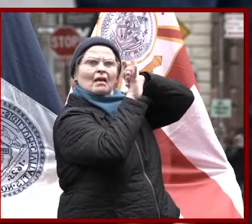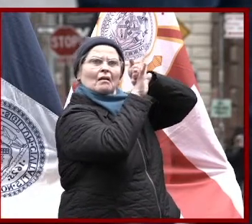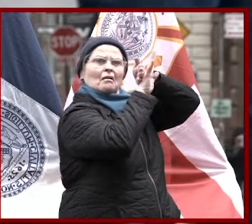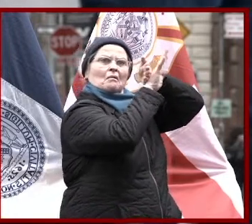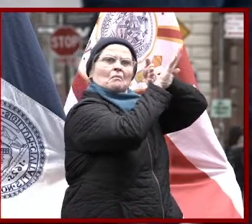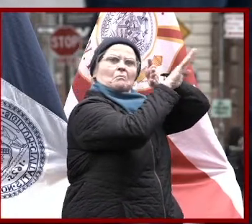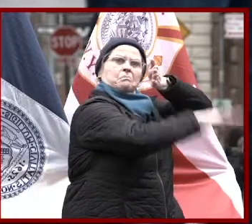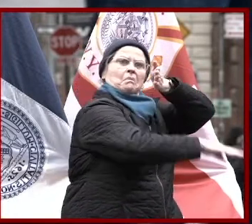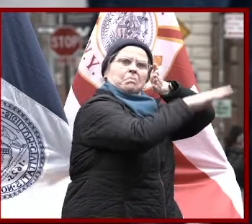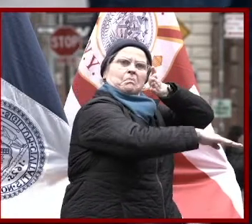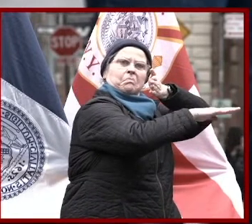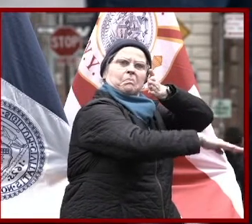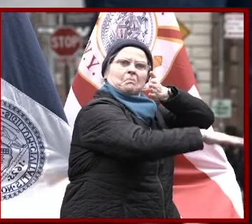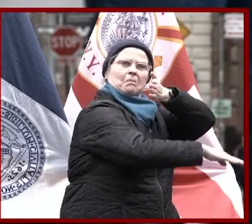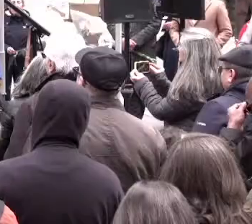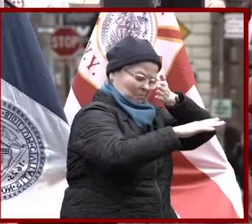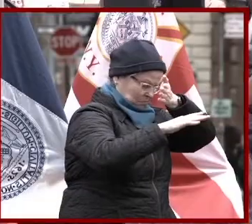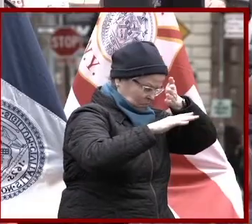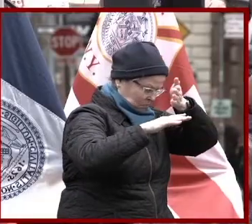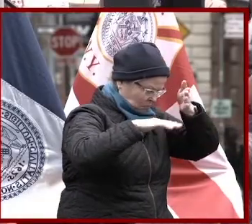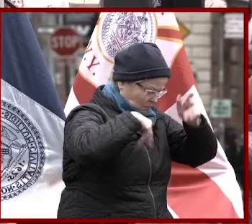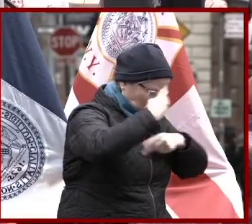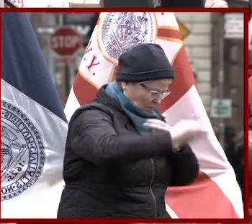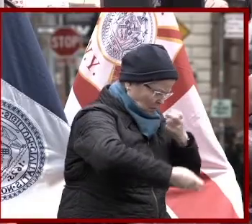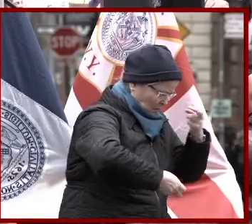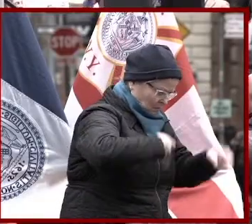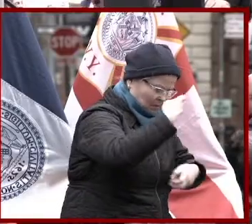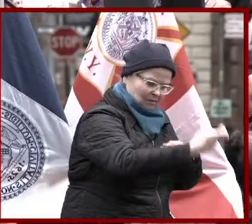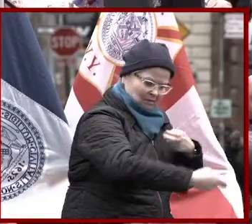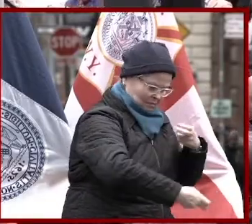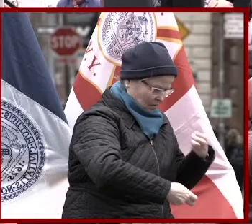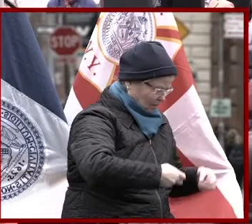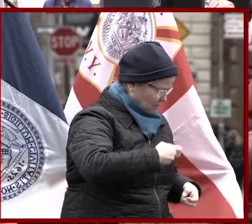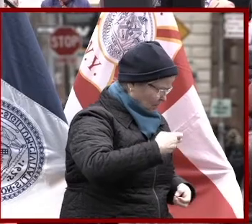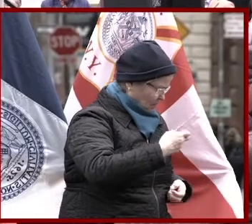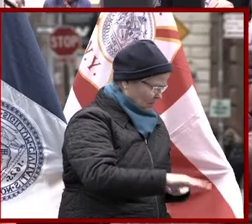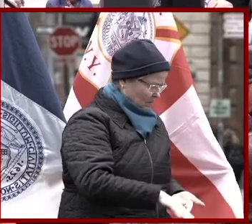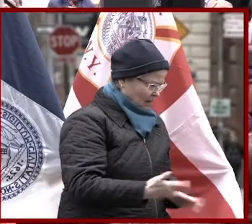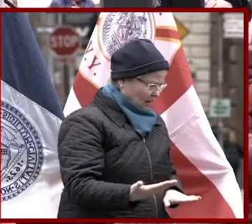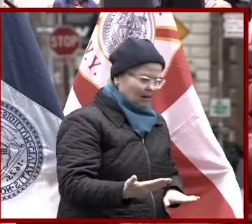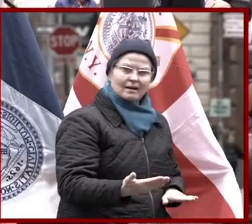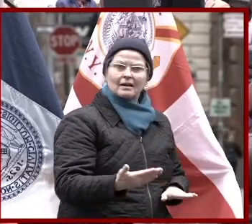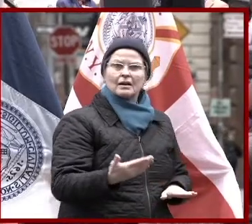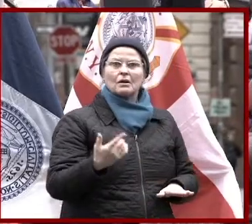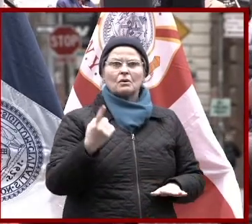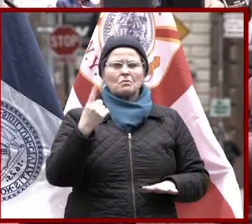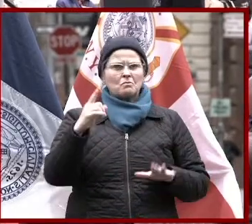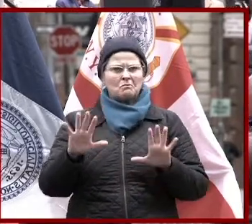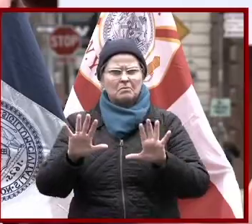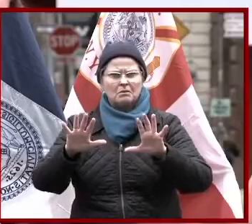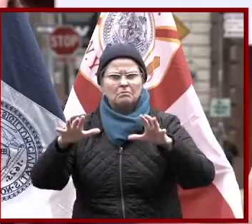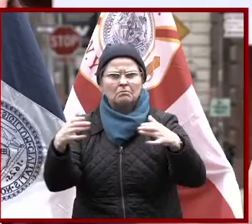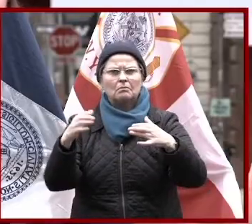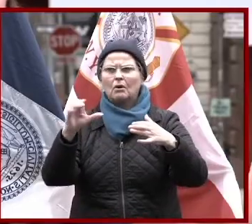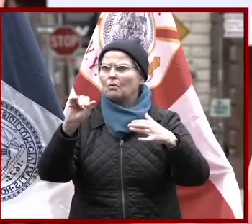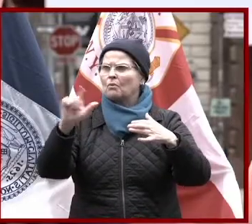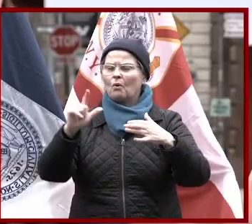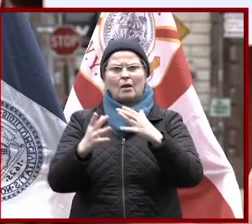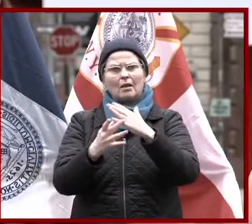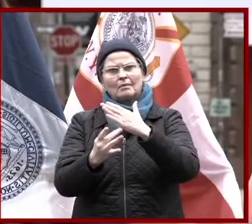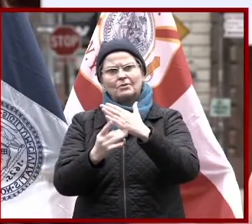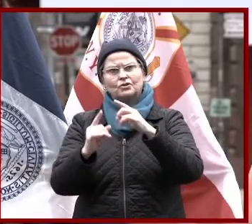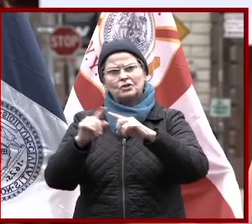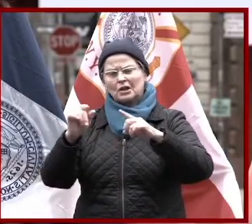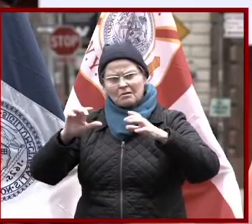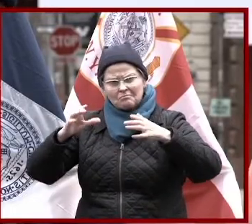dropping them to their death. A barrel of machine oil by the last remaining staircase exploded. The